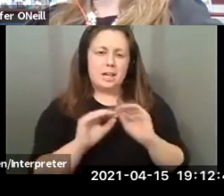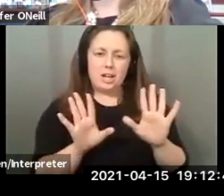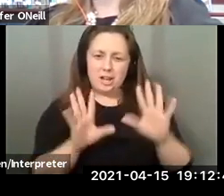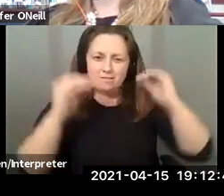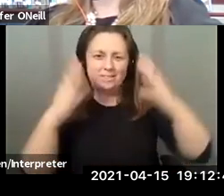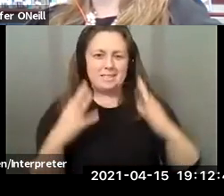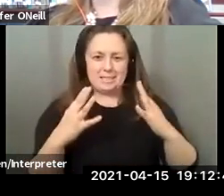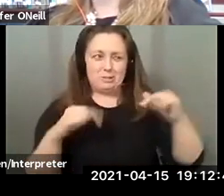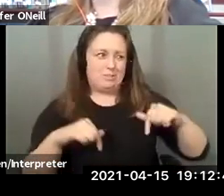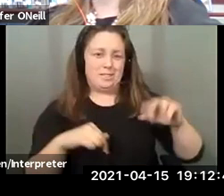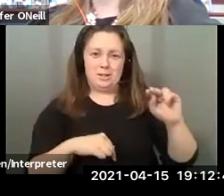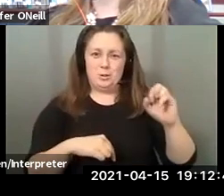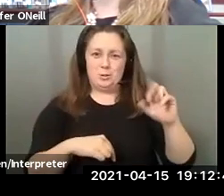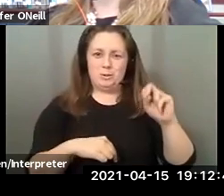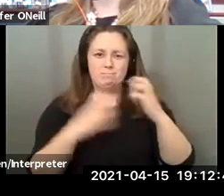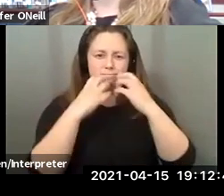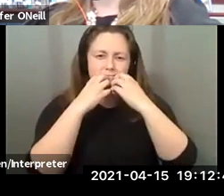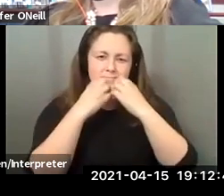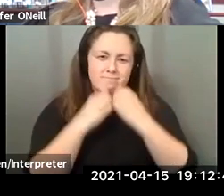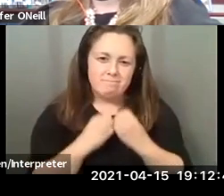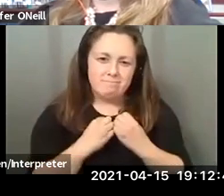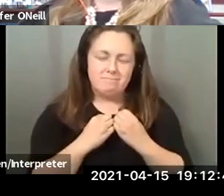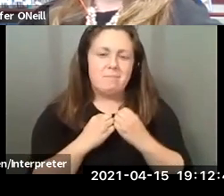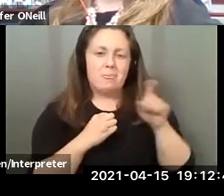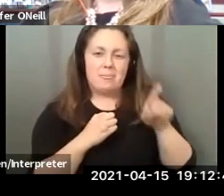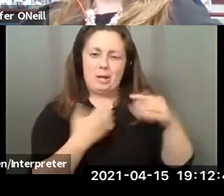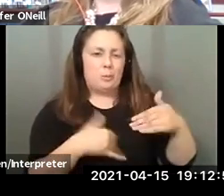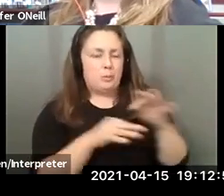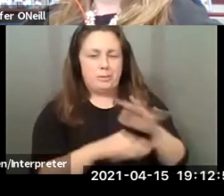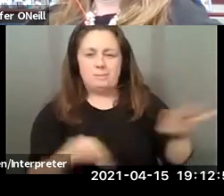big part of this. So let me open it up to comments.